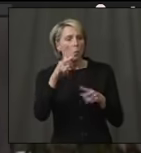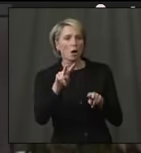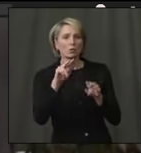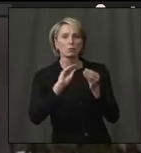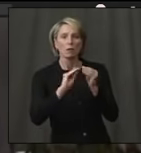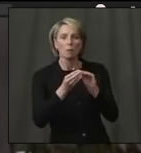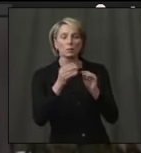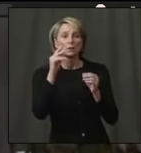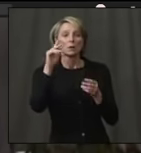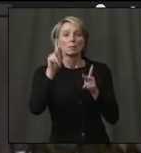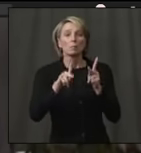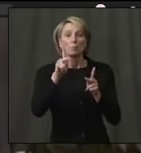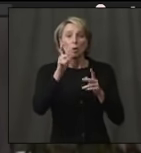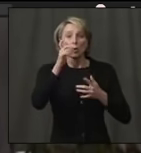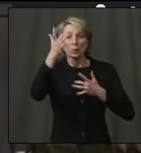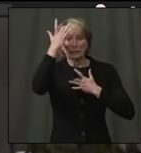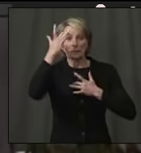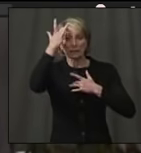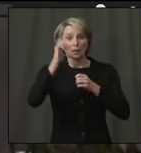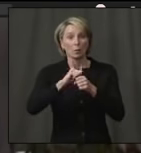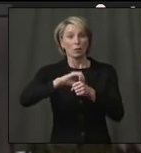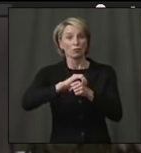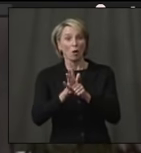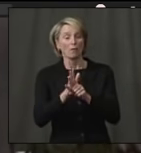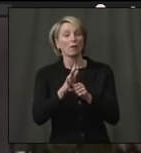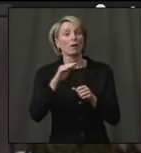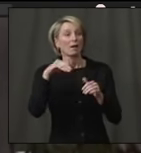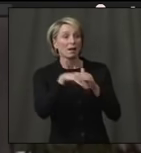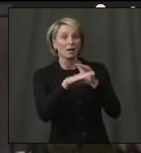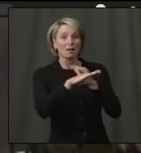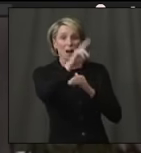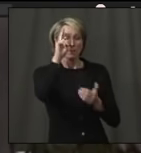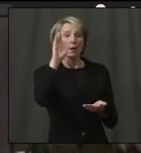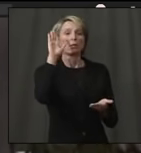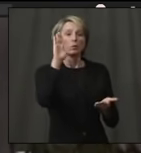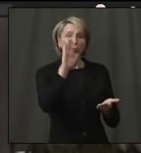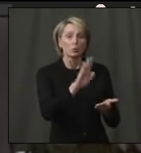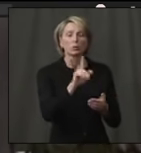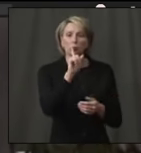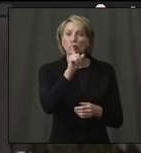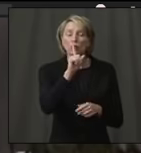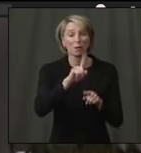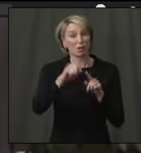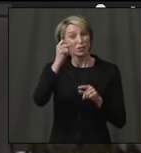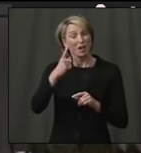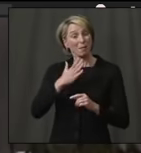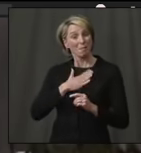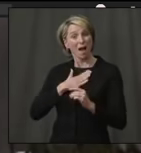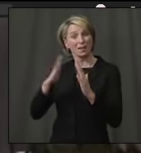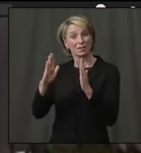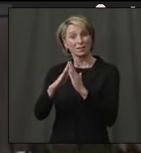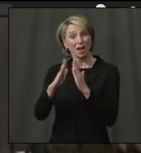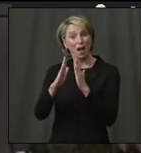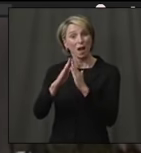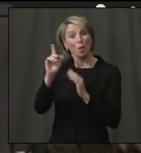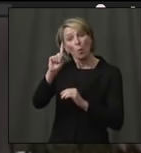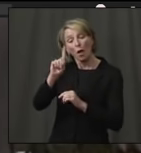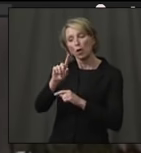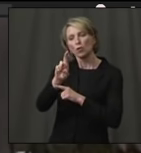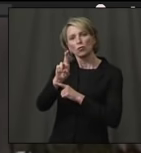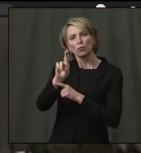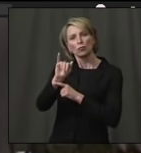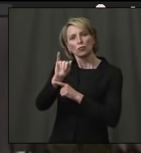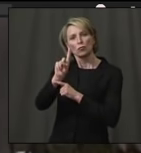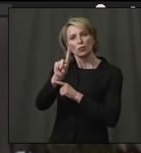Just here in my own little town of Ridgefield, we've lost 30 people. We're approaching 160 cases,